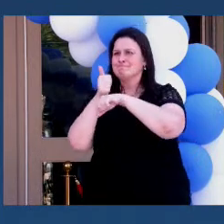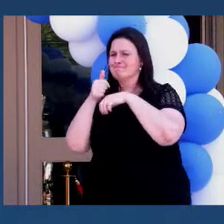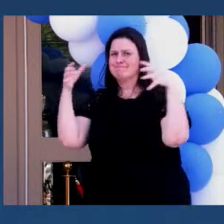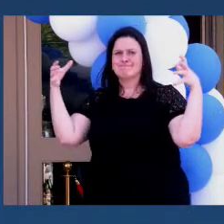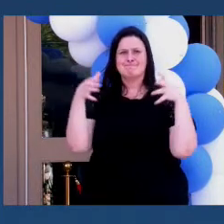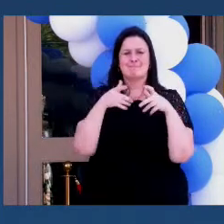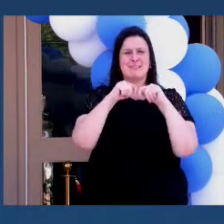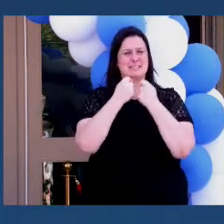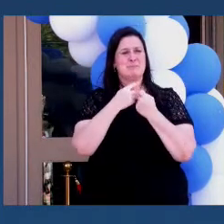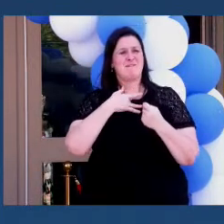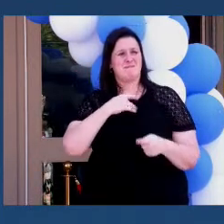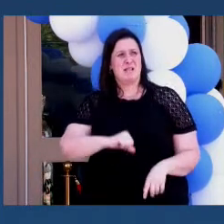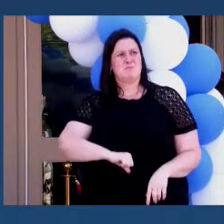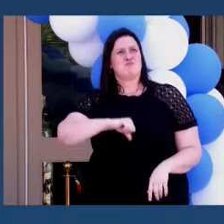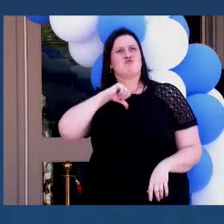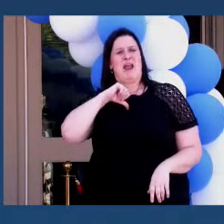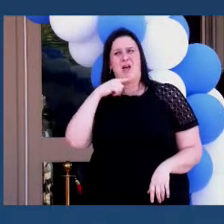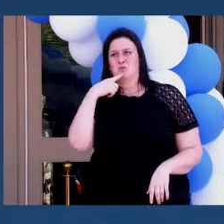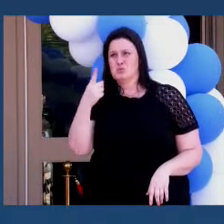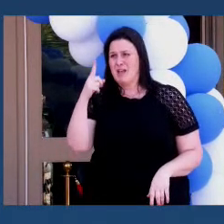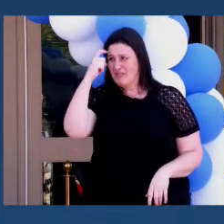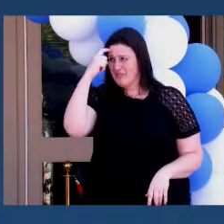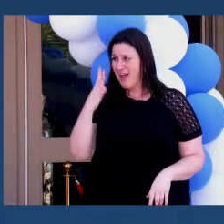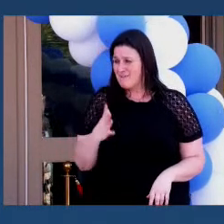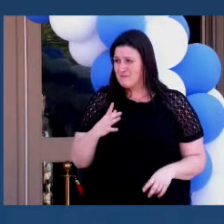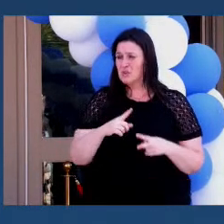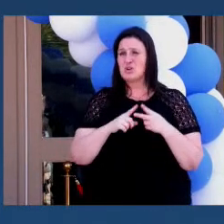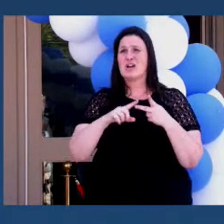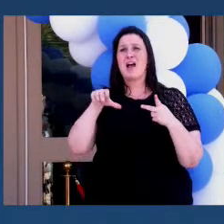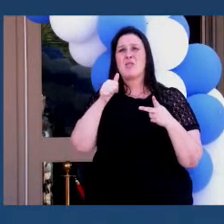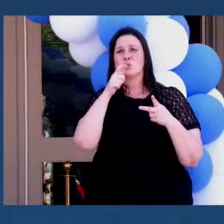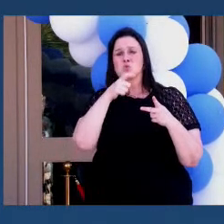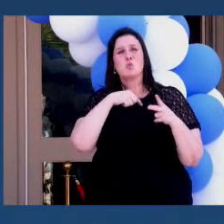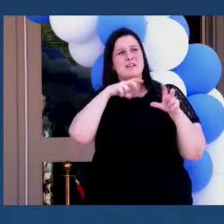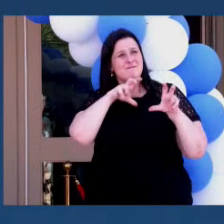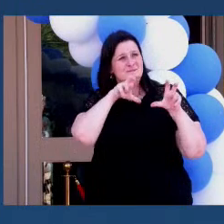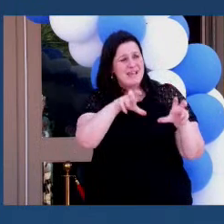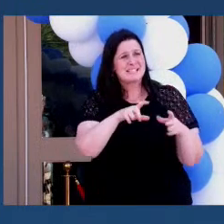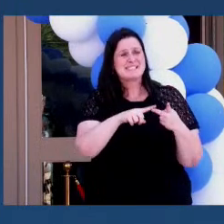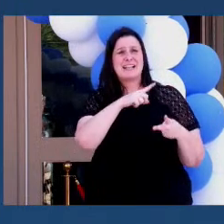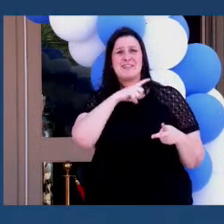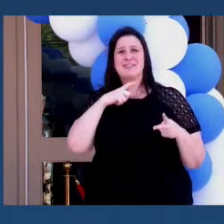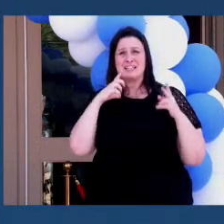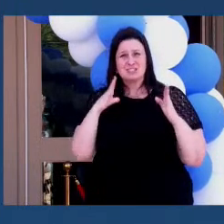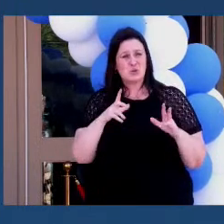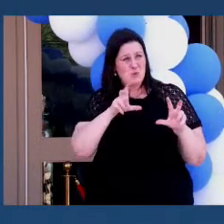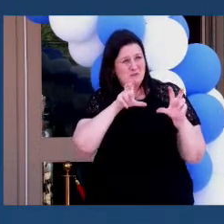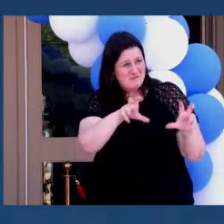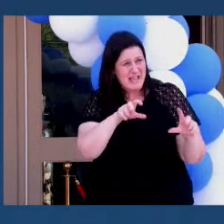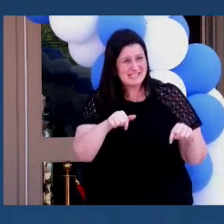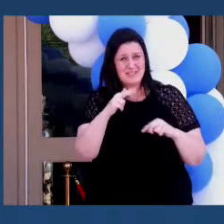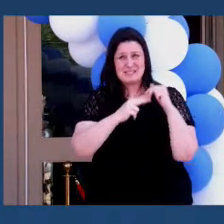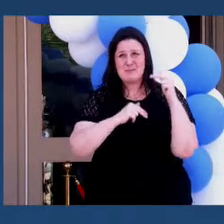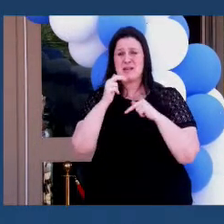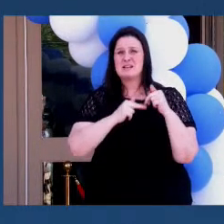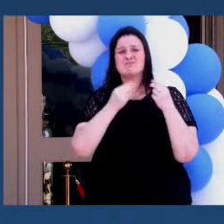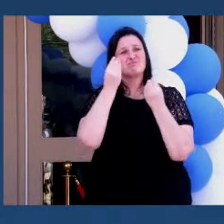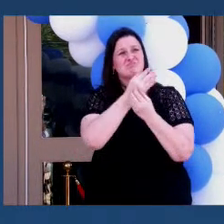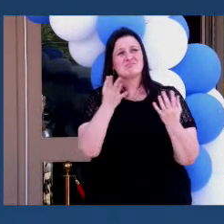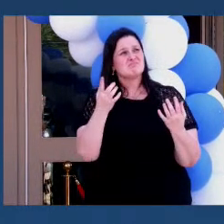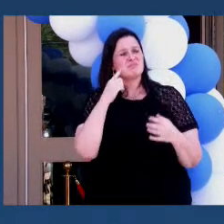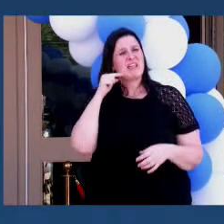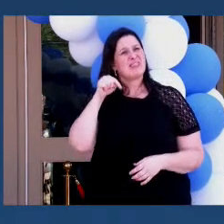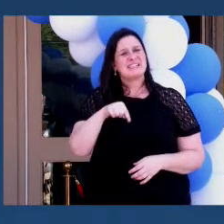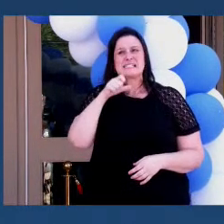makes me proud to say to the governor and those who've invested, the legislators who've invested in this building, that it won't be